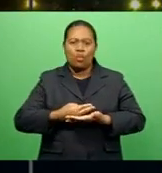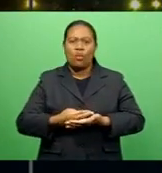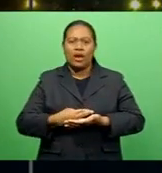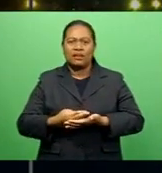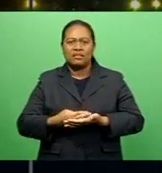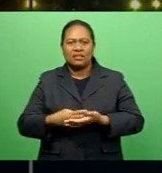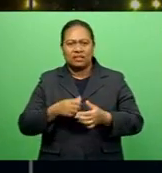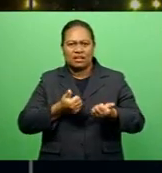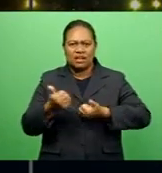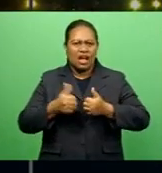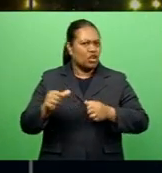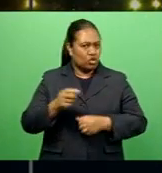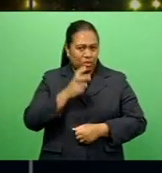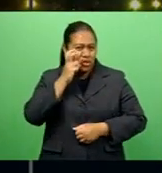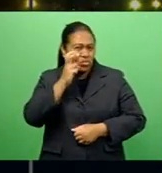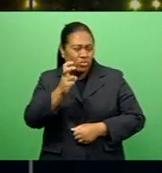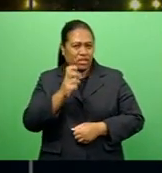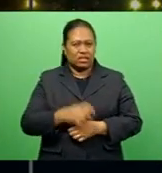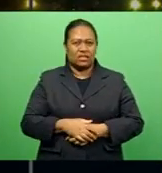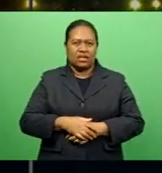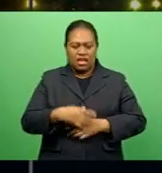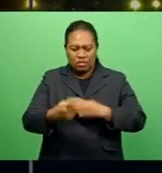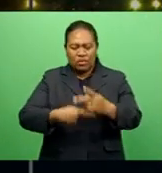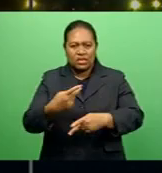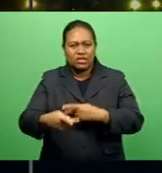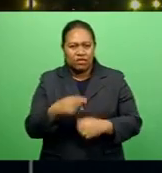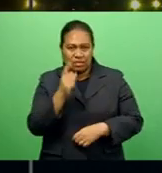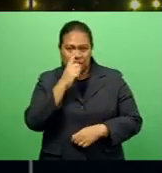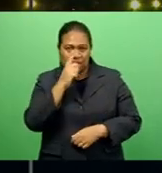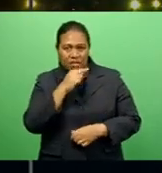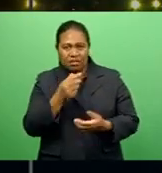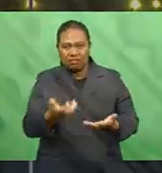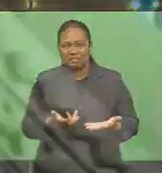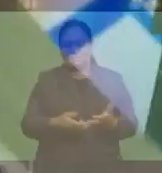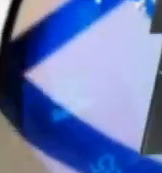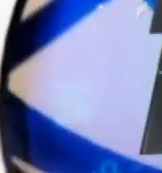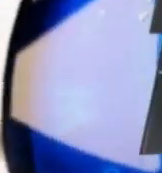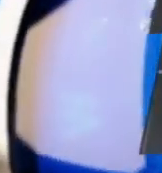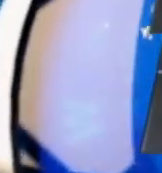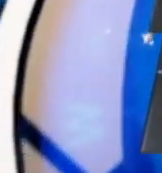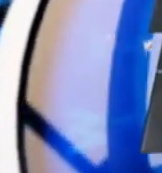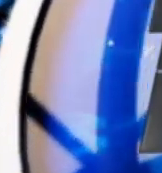owners impose stricter procedures on customers?